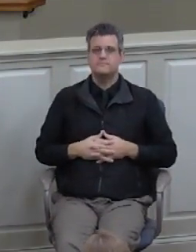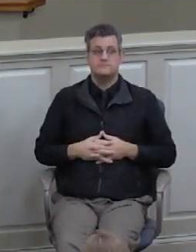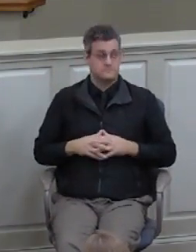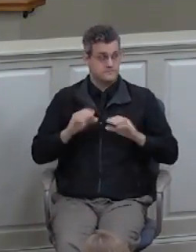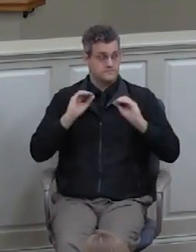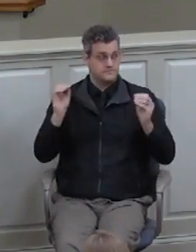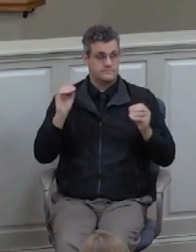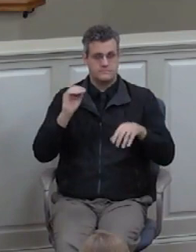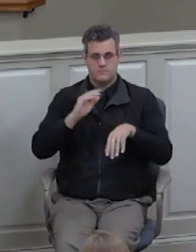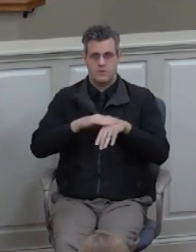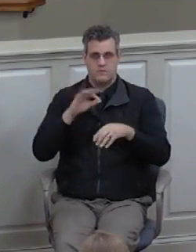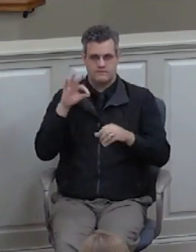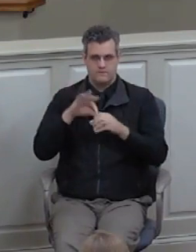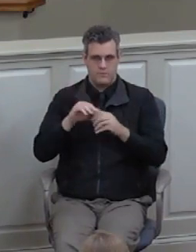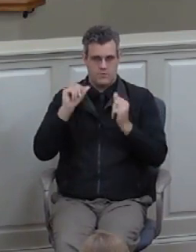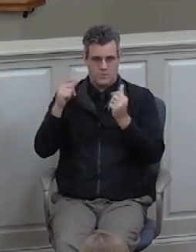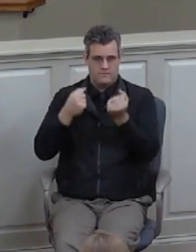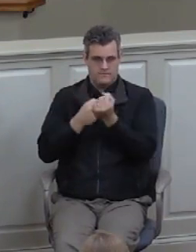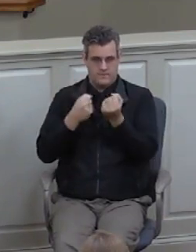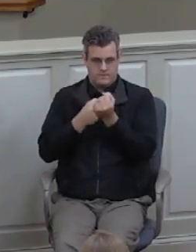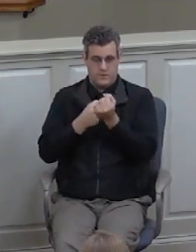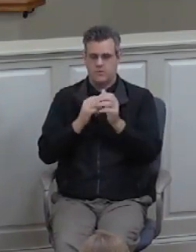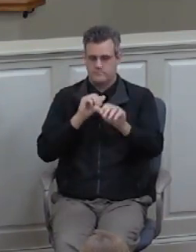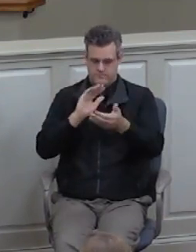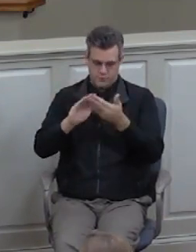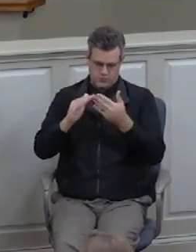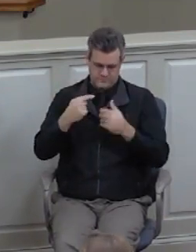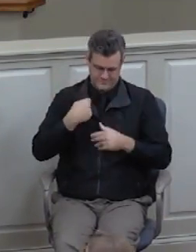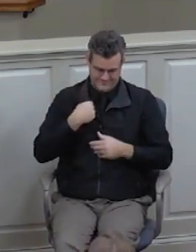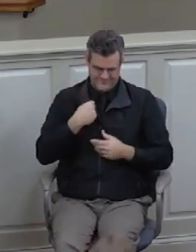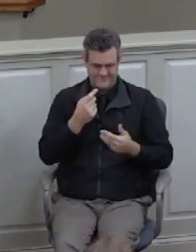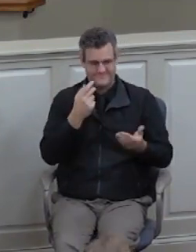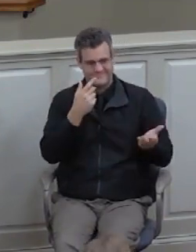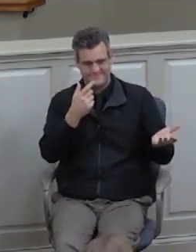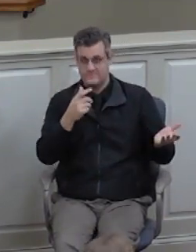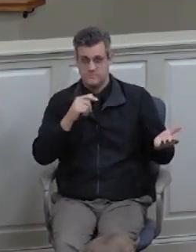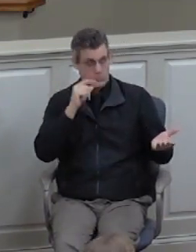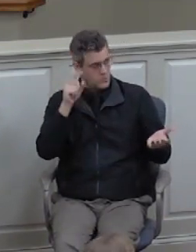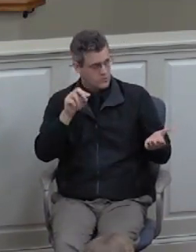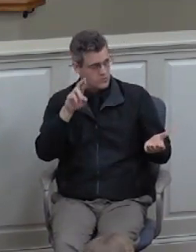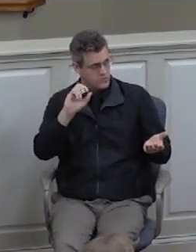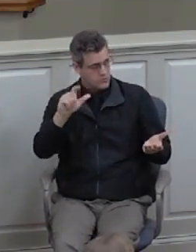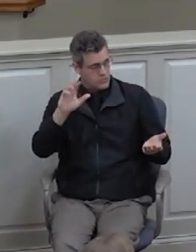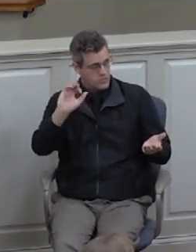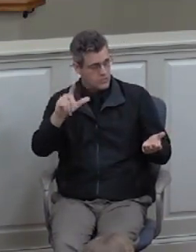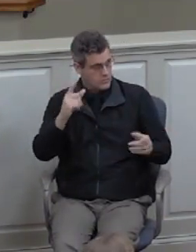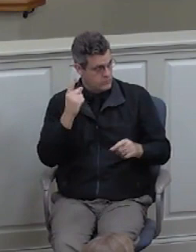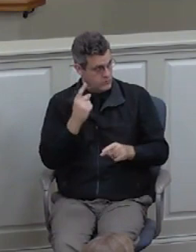Seeing none, Chair will call the question. All in favor of the motion? Excuse me, Madam Clerk, we don't need a roll call on that, do we?